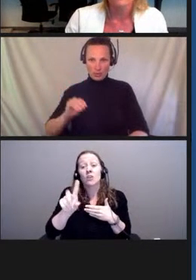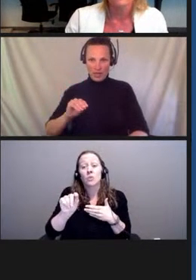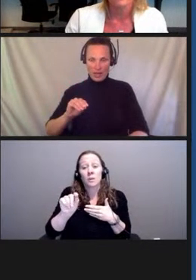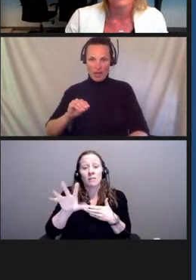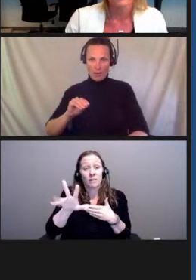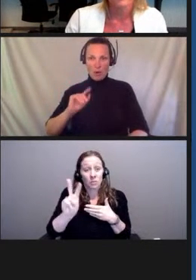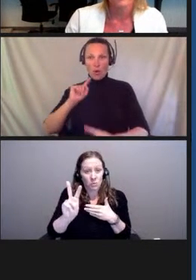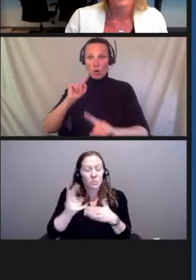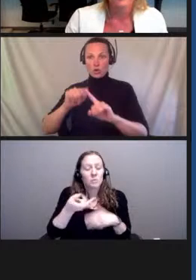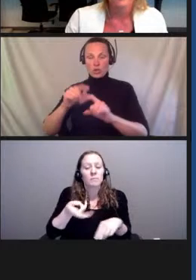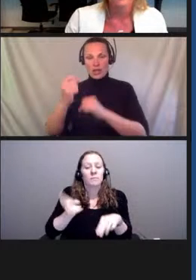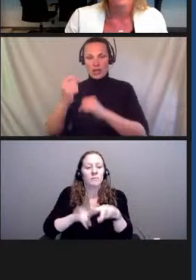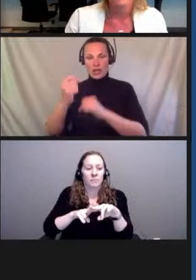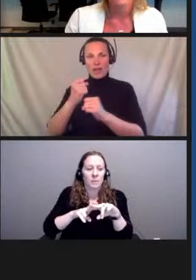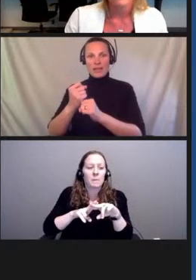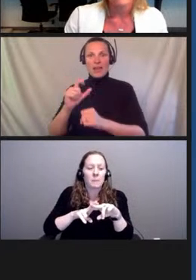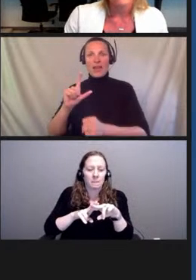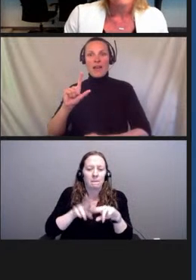please.